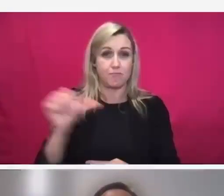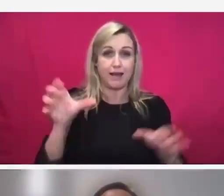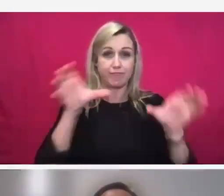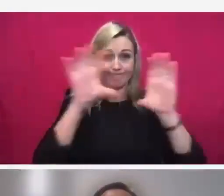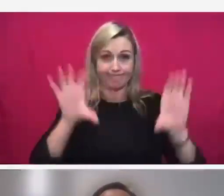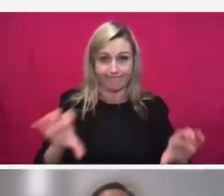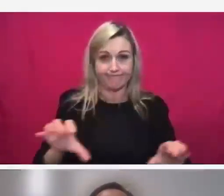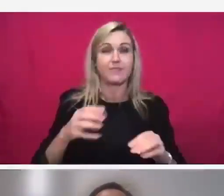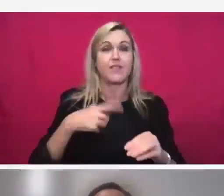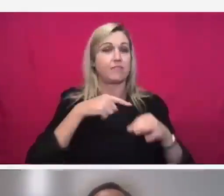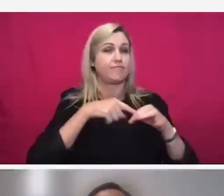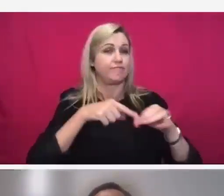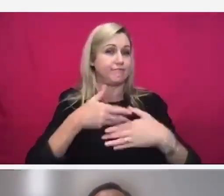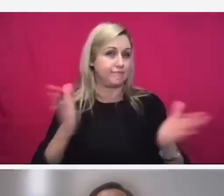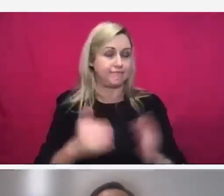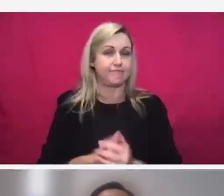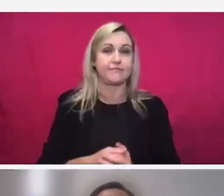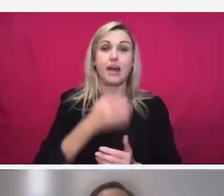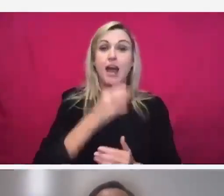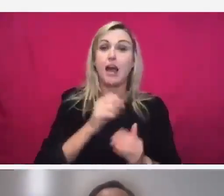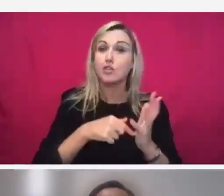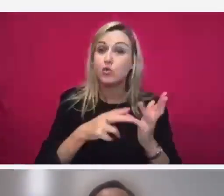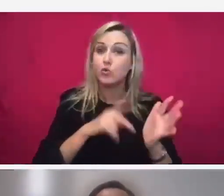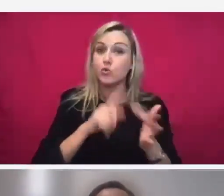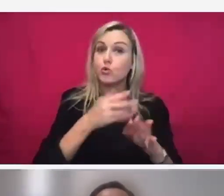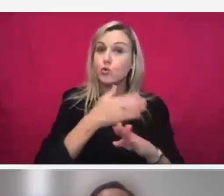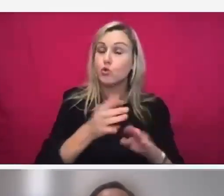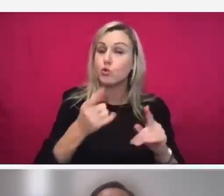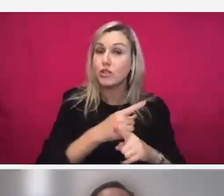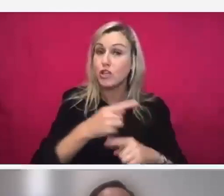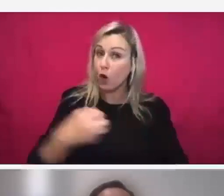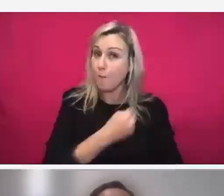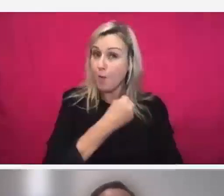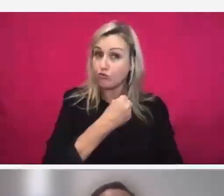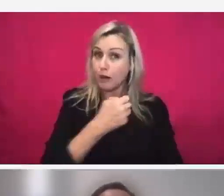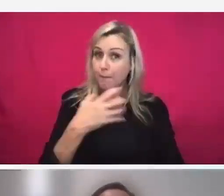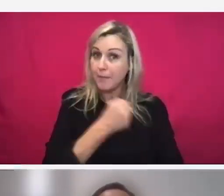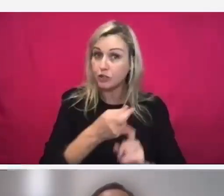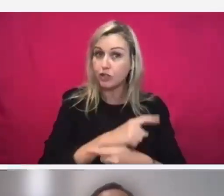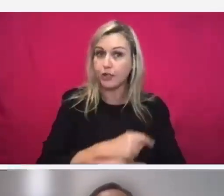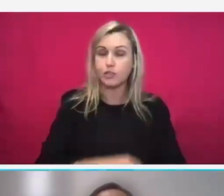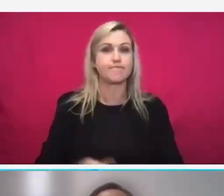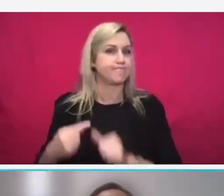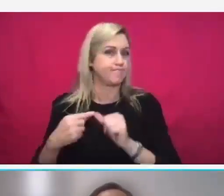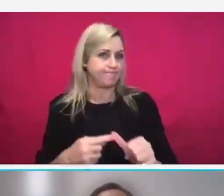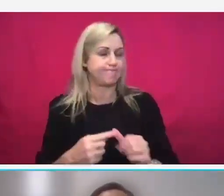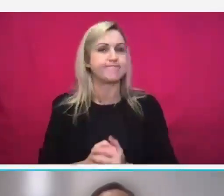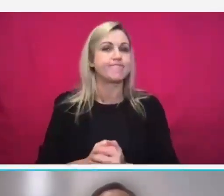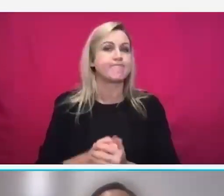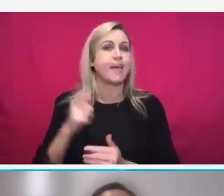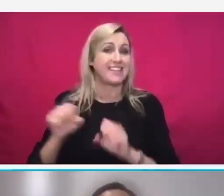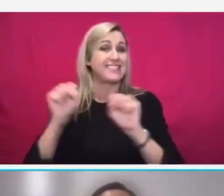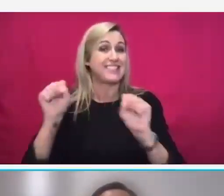just first up, are the changes coming up in June compulsory? So the system replacement changes will impact the